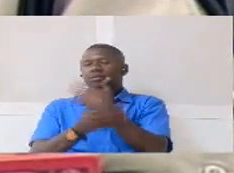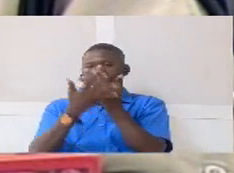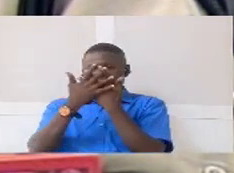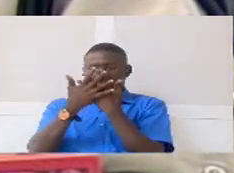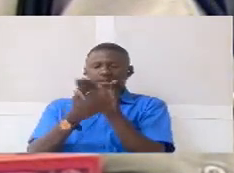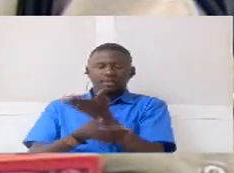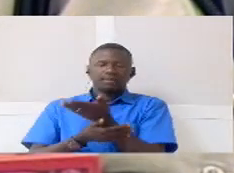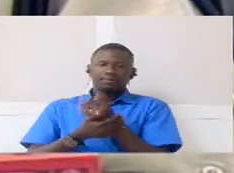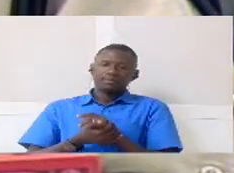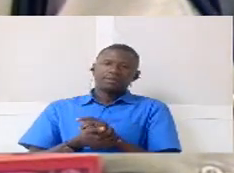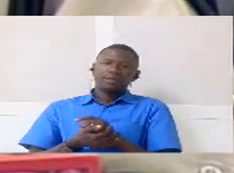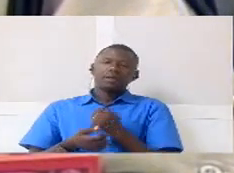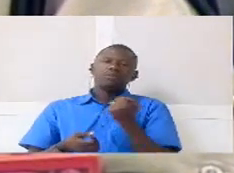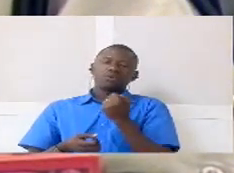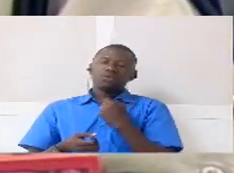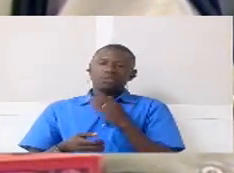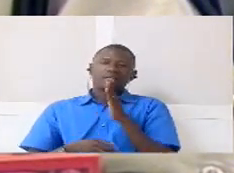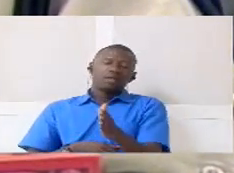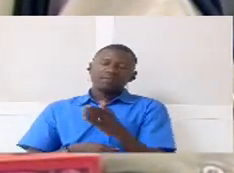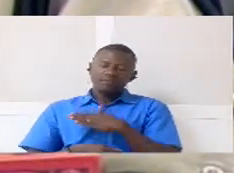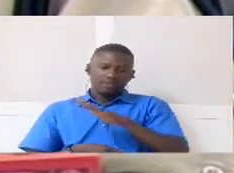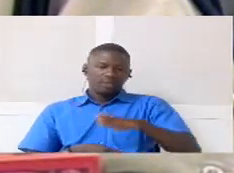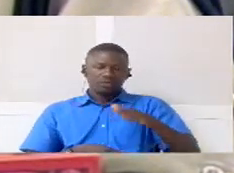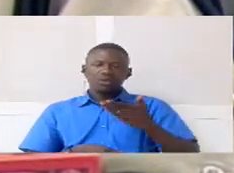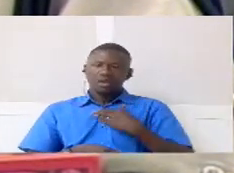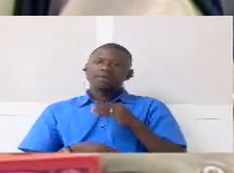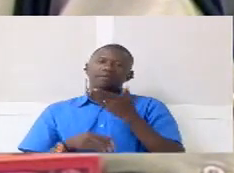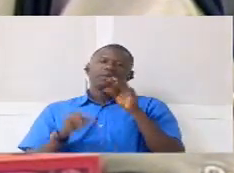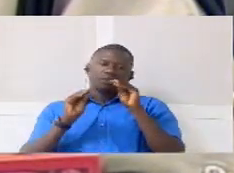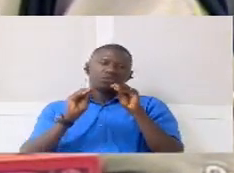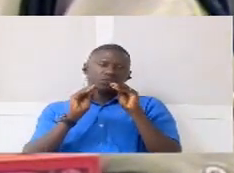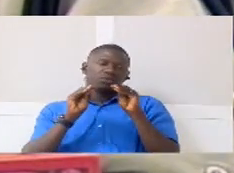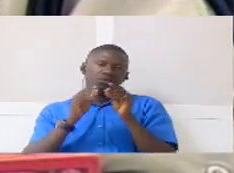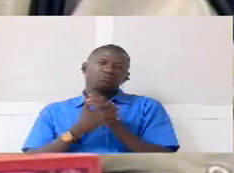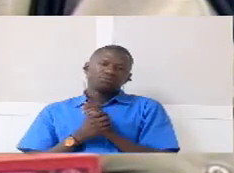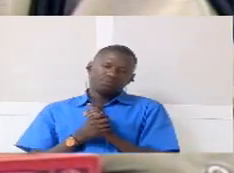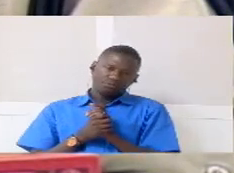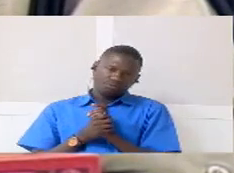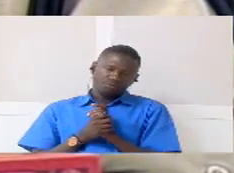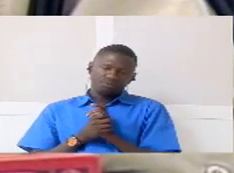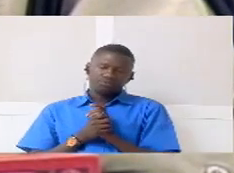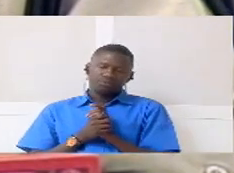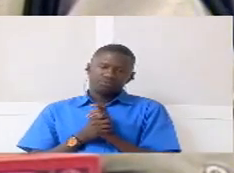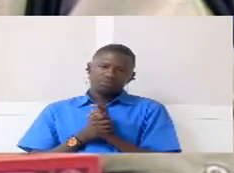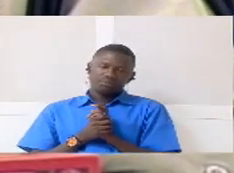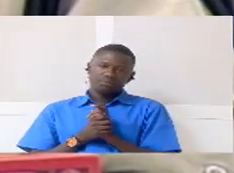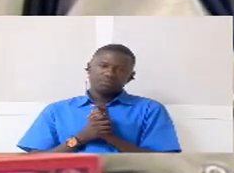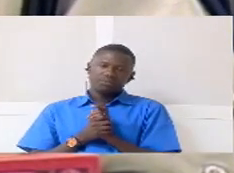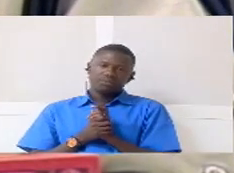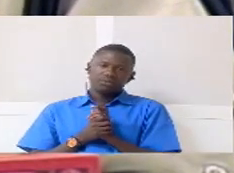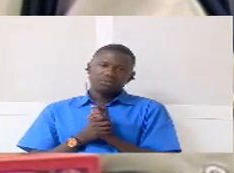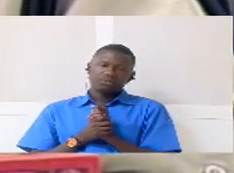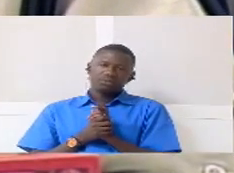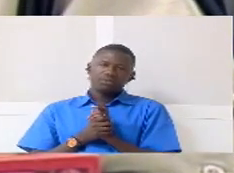nyandolo pour karango nyanga inda solale. Because it is the right of the child to have education. pangolong na tanga na officer dol muda ngi ki tara Gambia College